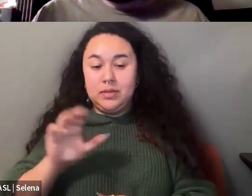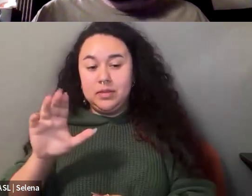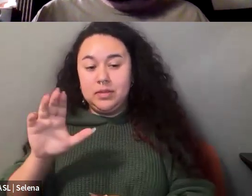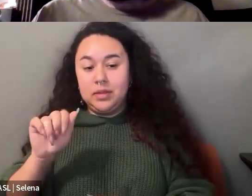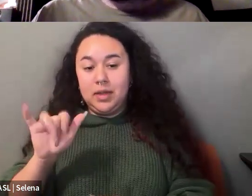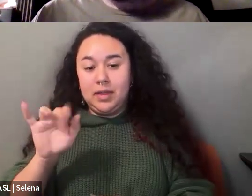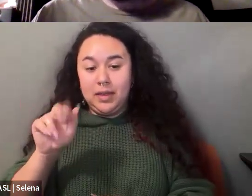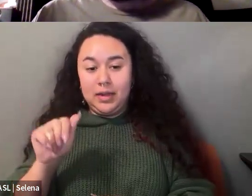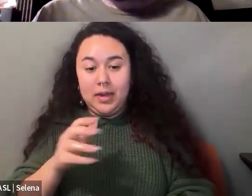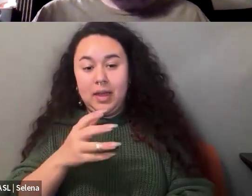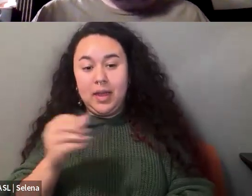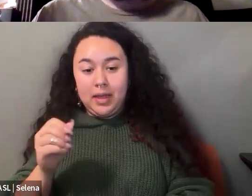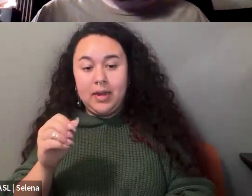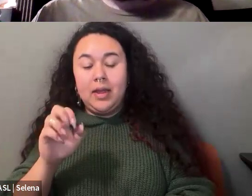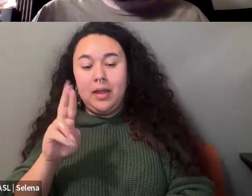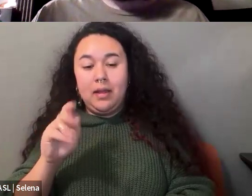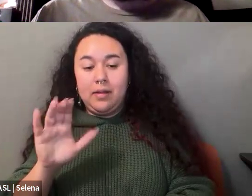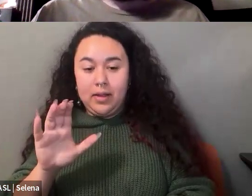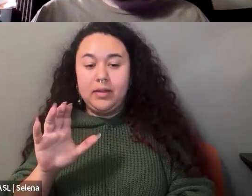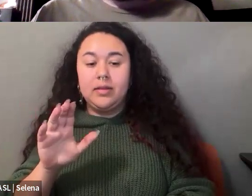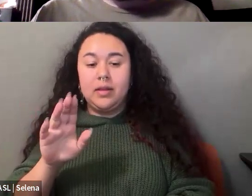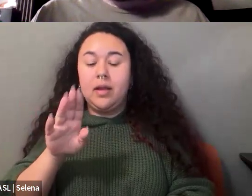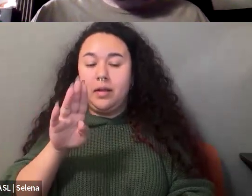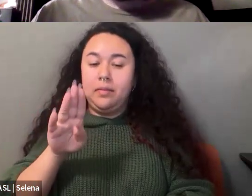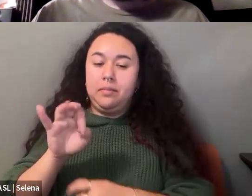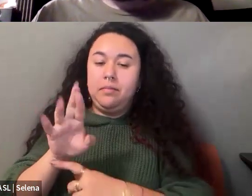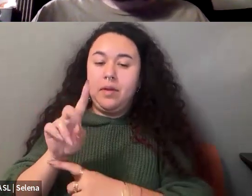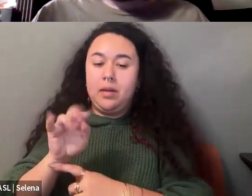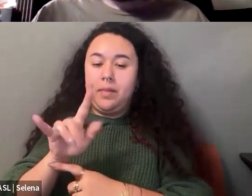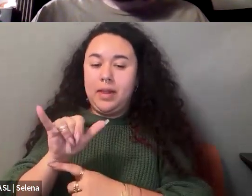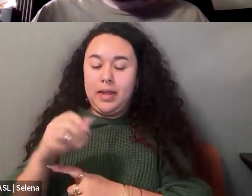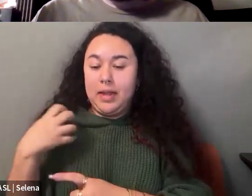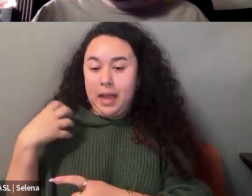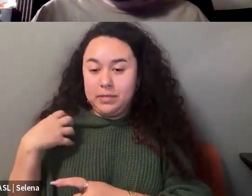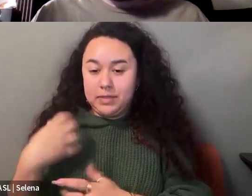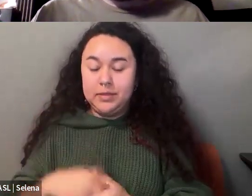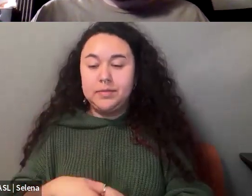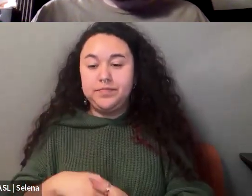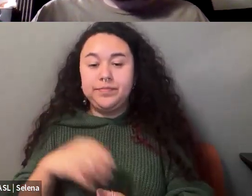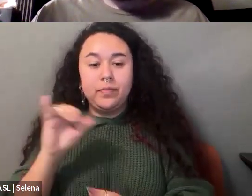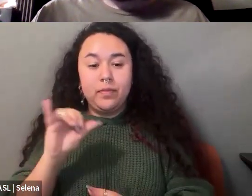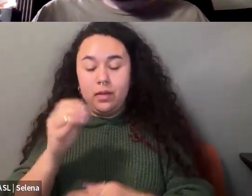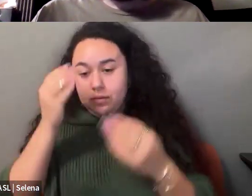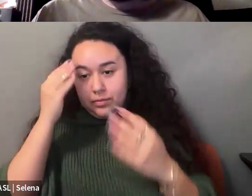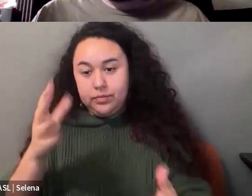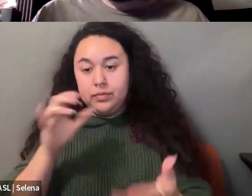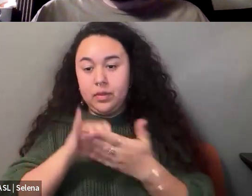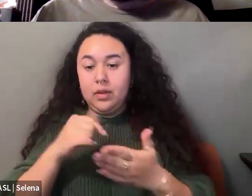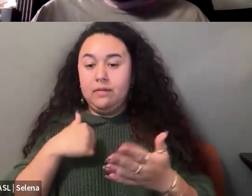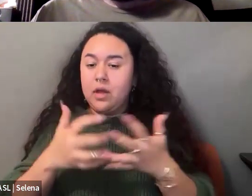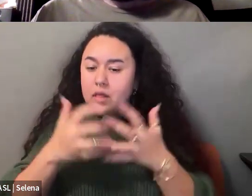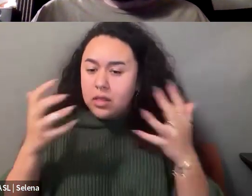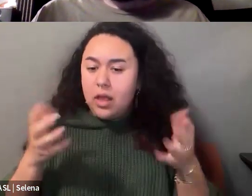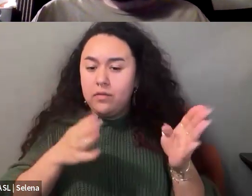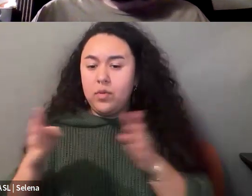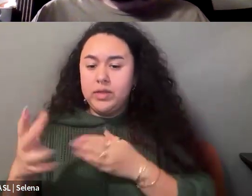and Eric, who are Birdability captains. And I want to also let you know that there are lots of ways